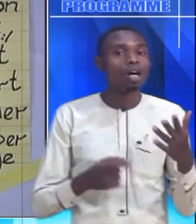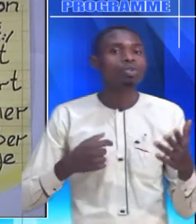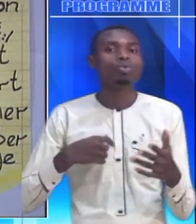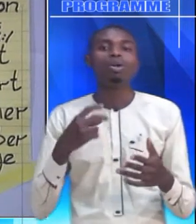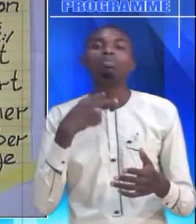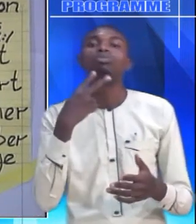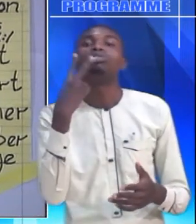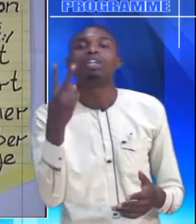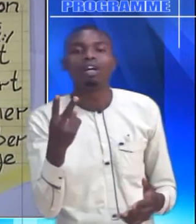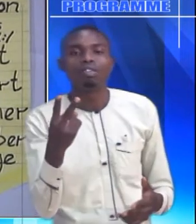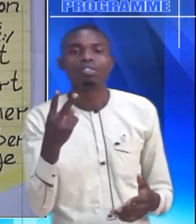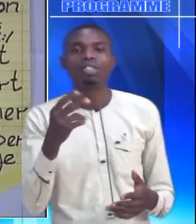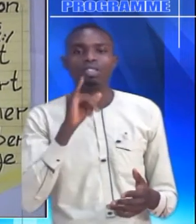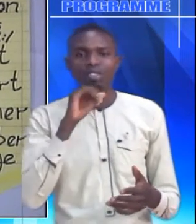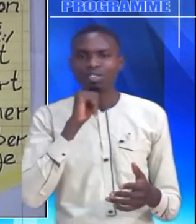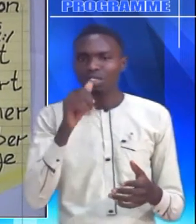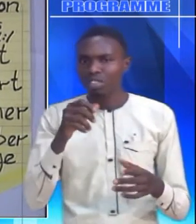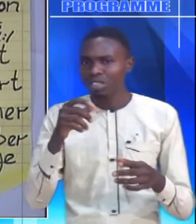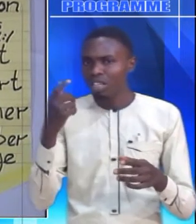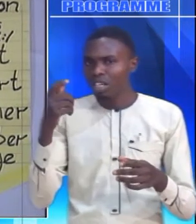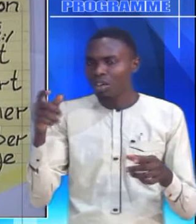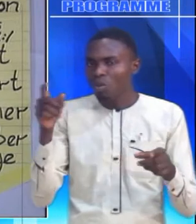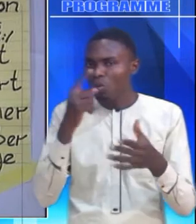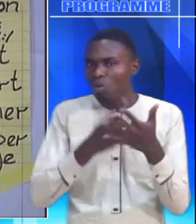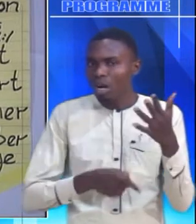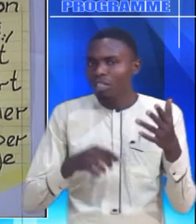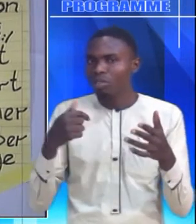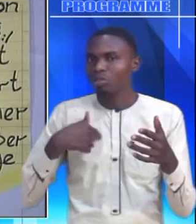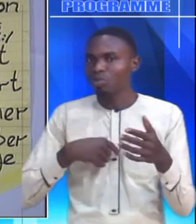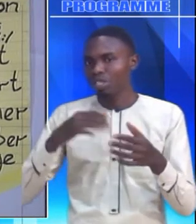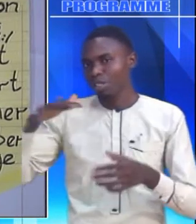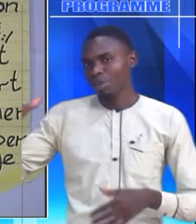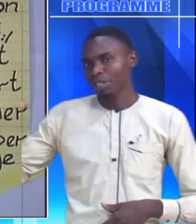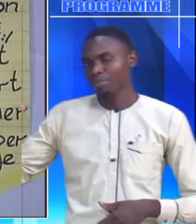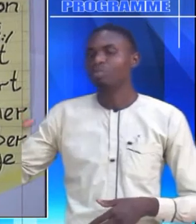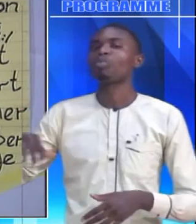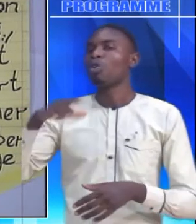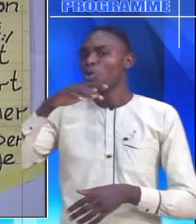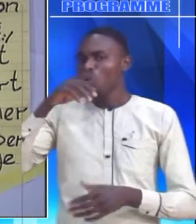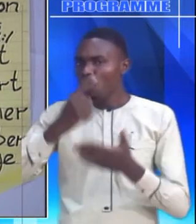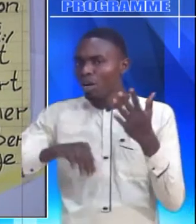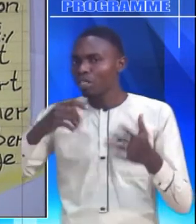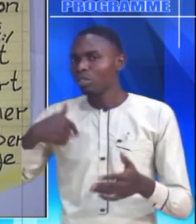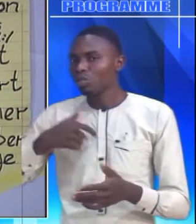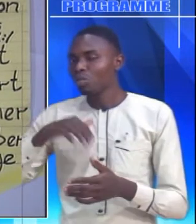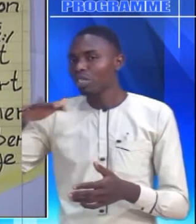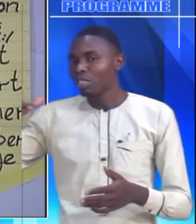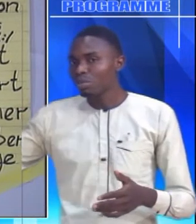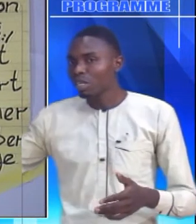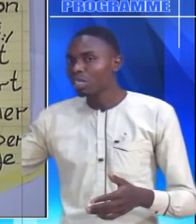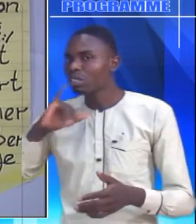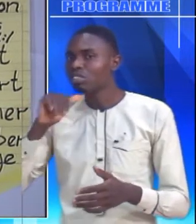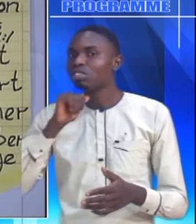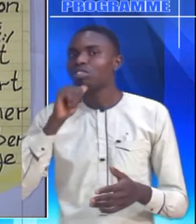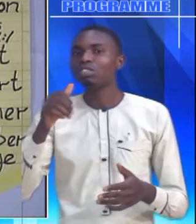word, the sound E. Now, correctly. Head. Head.